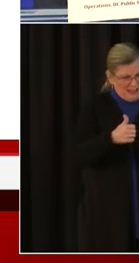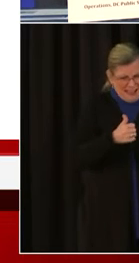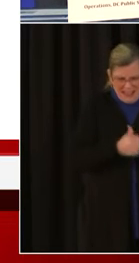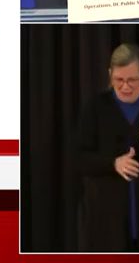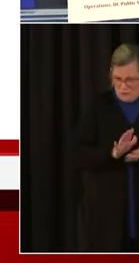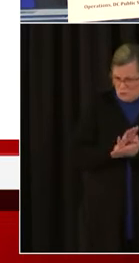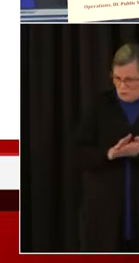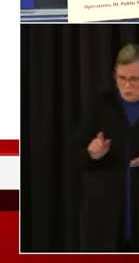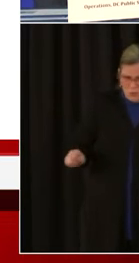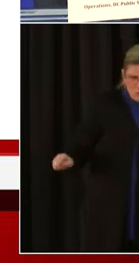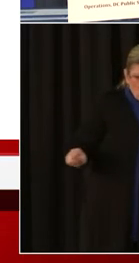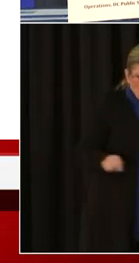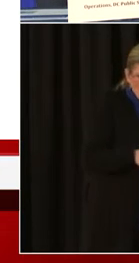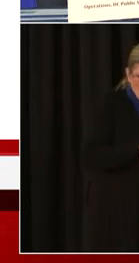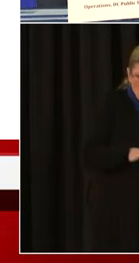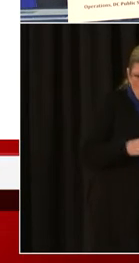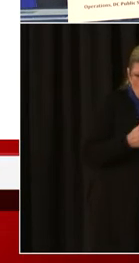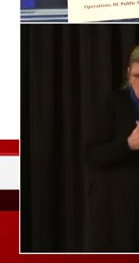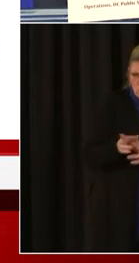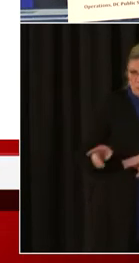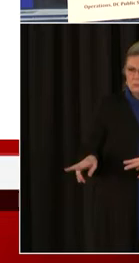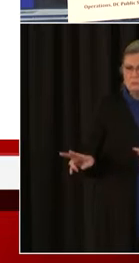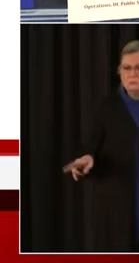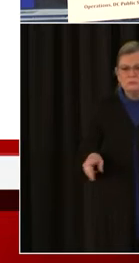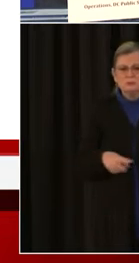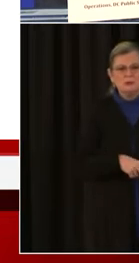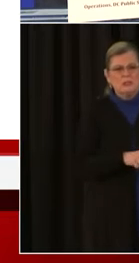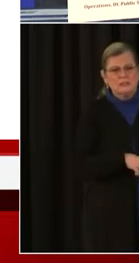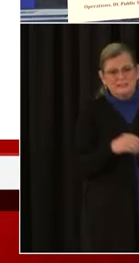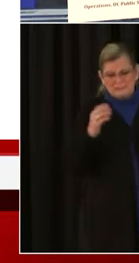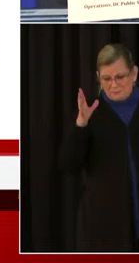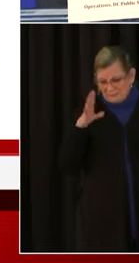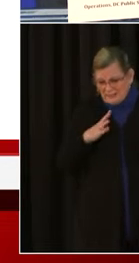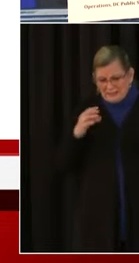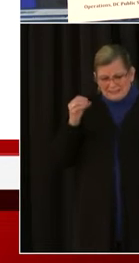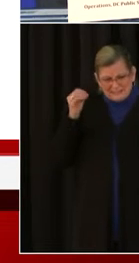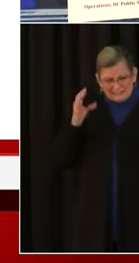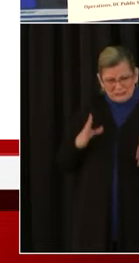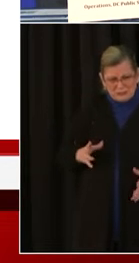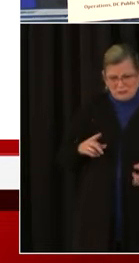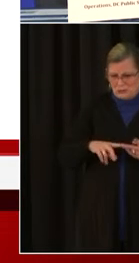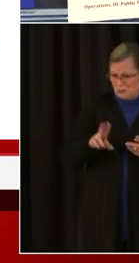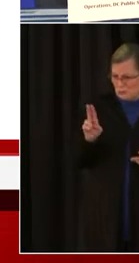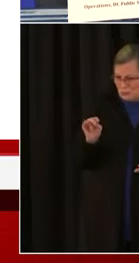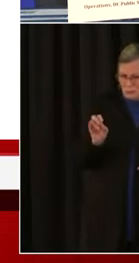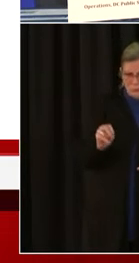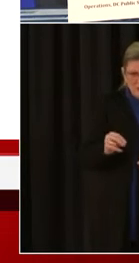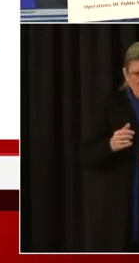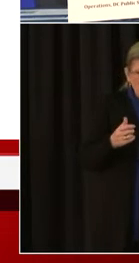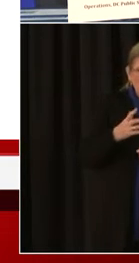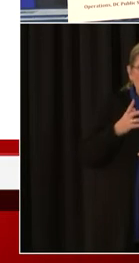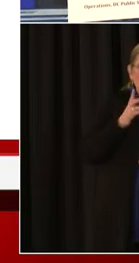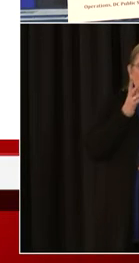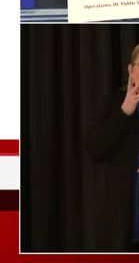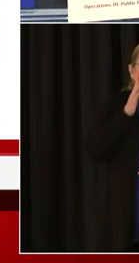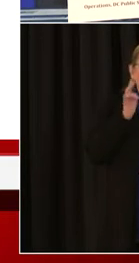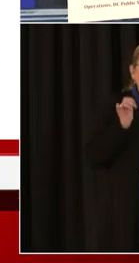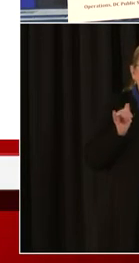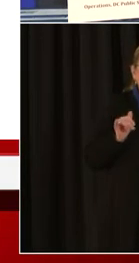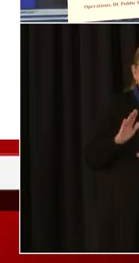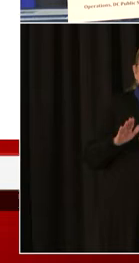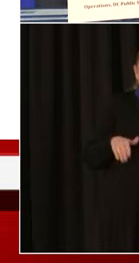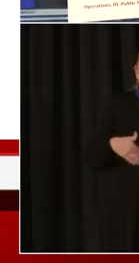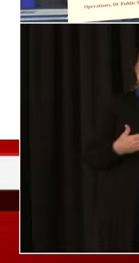with parent representatives, teacher representatives, and the school leader to show what the new learning environment is going to look like. And all of the results